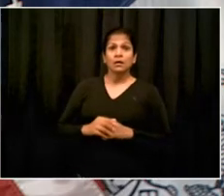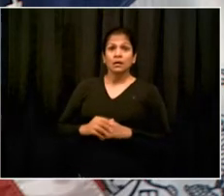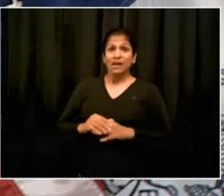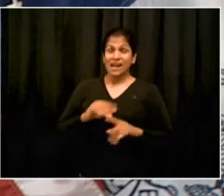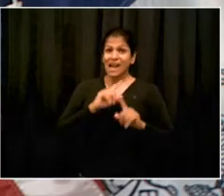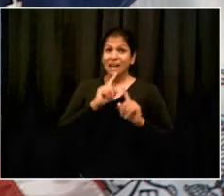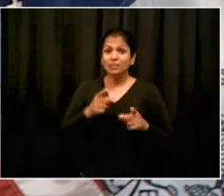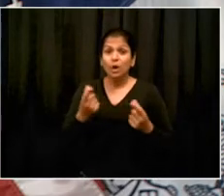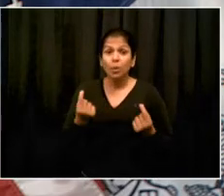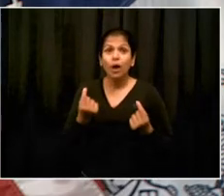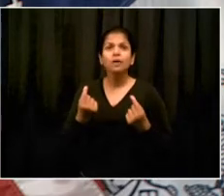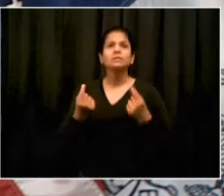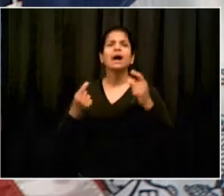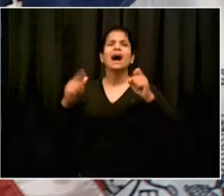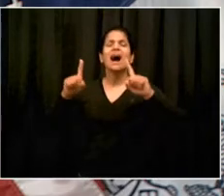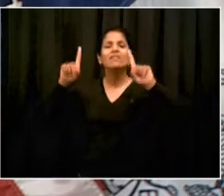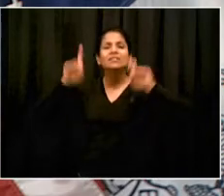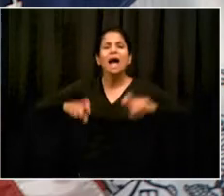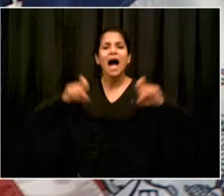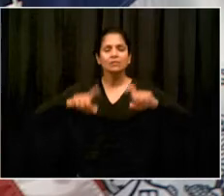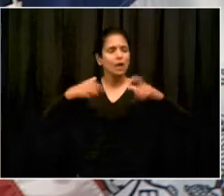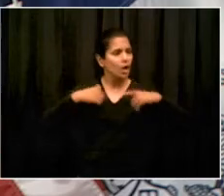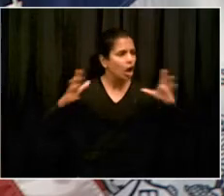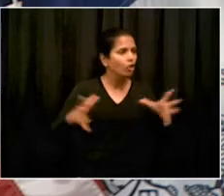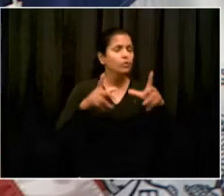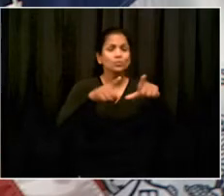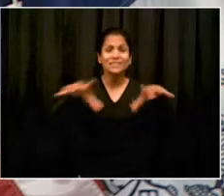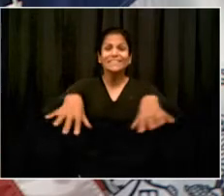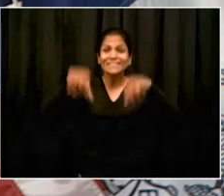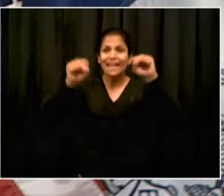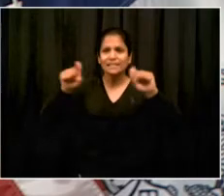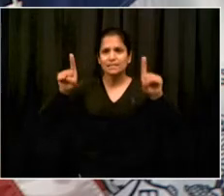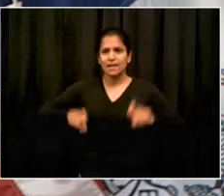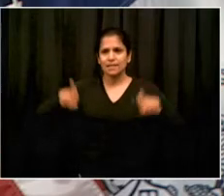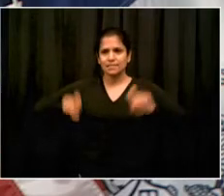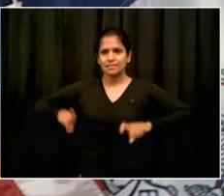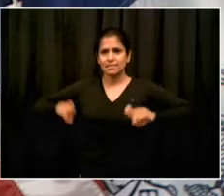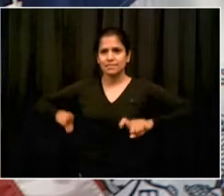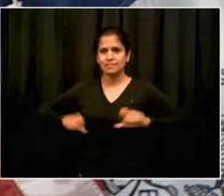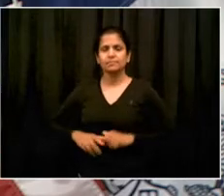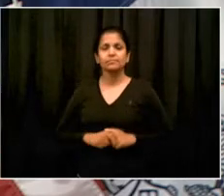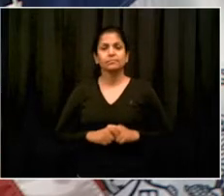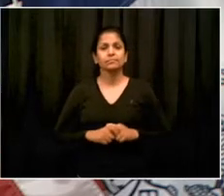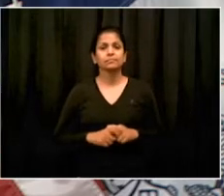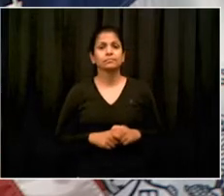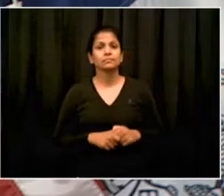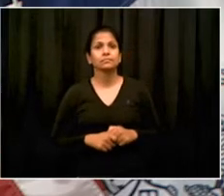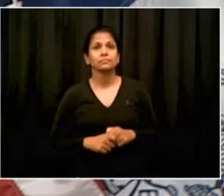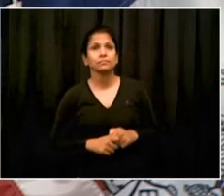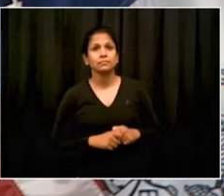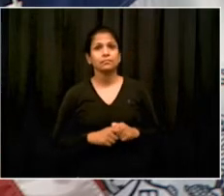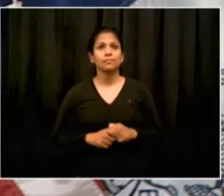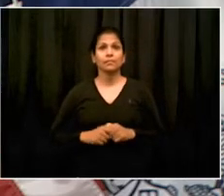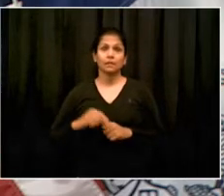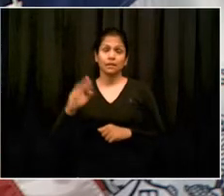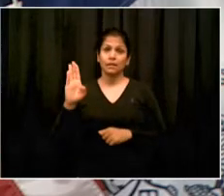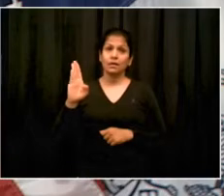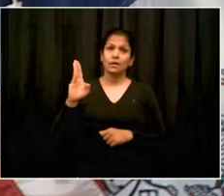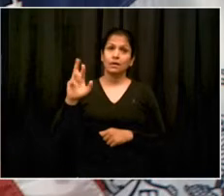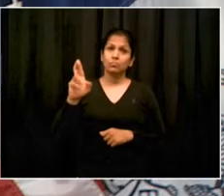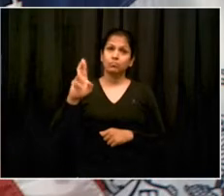people to get out there in every community and get tested. The next is Bridget from WNYC.